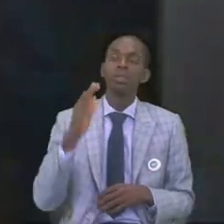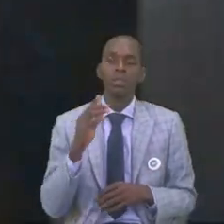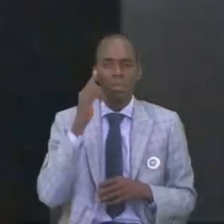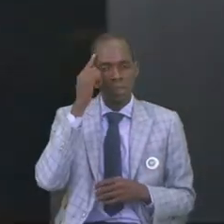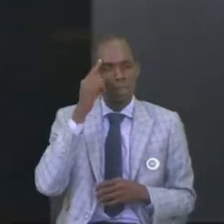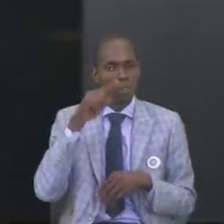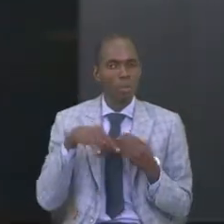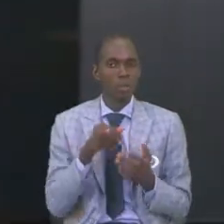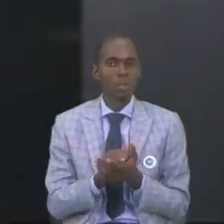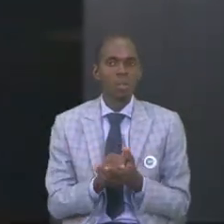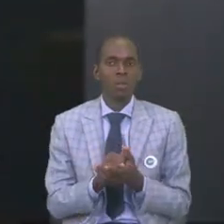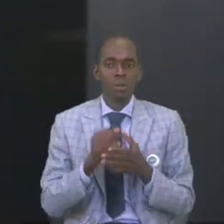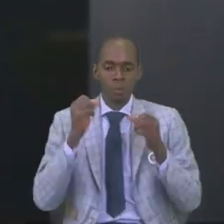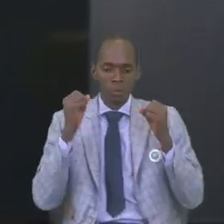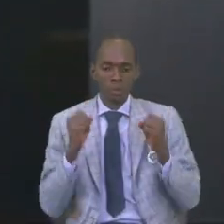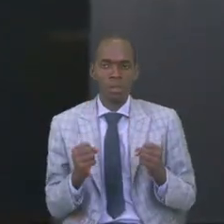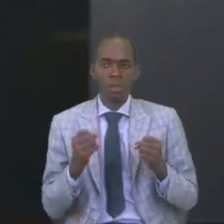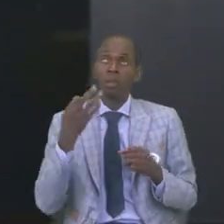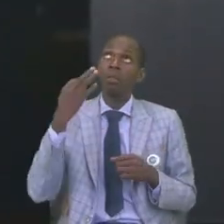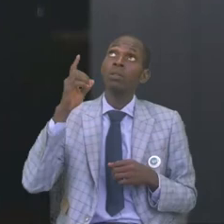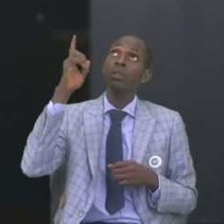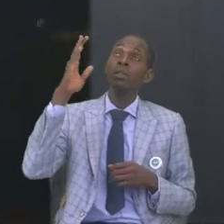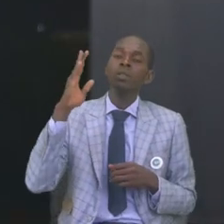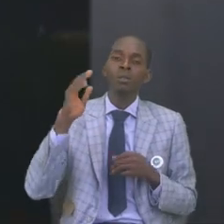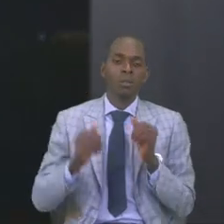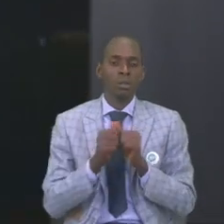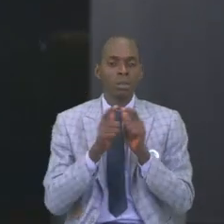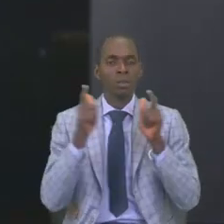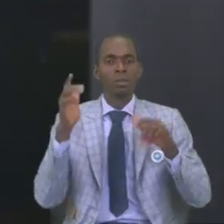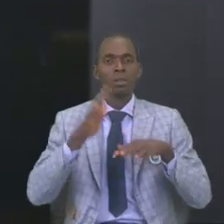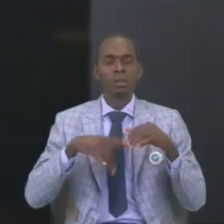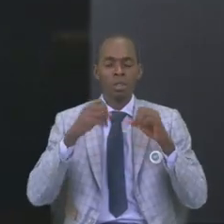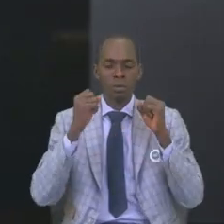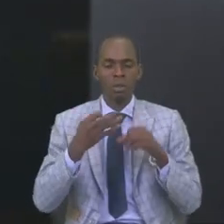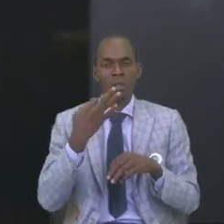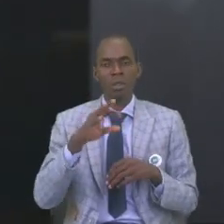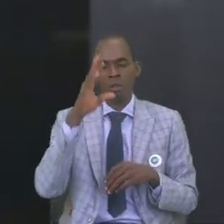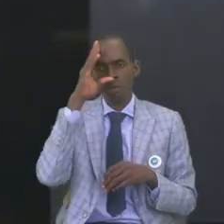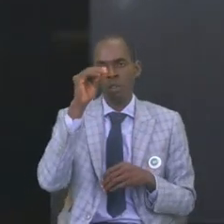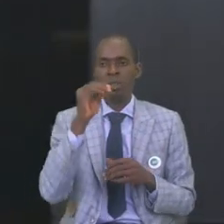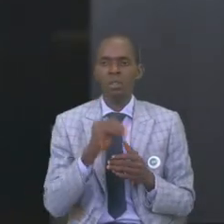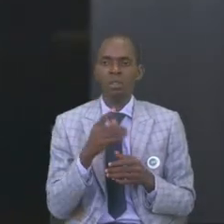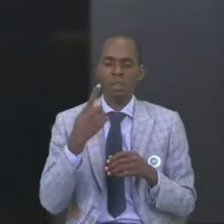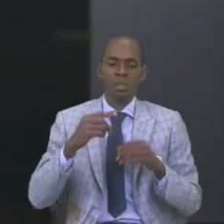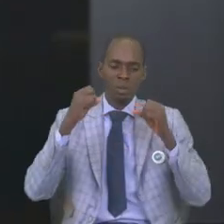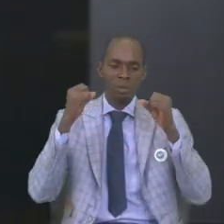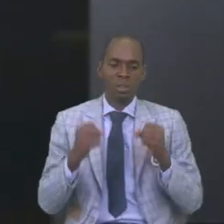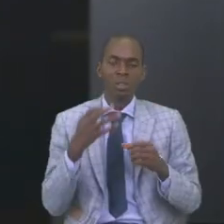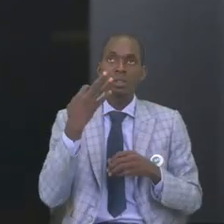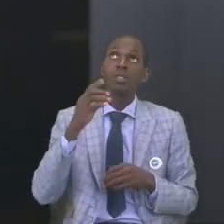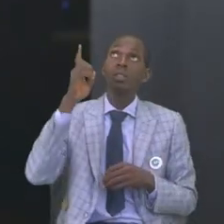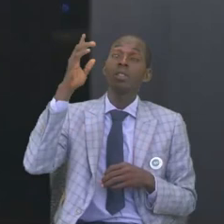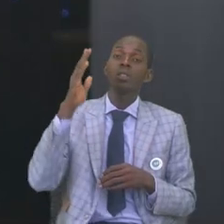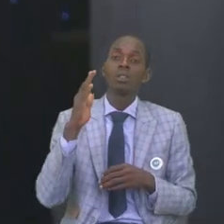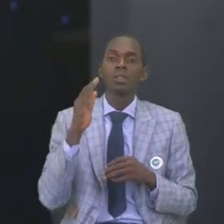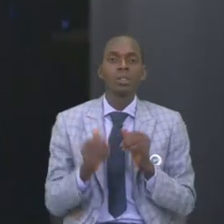that. Power of God greater than the power of man. The power of God